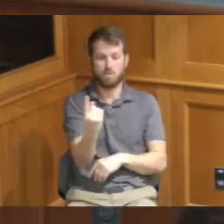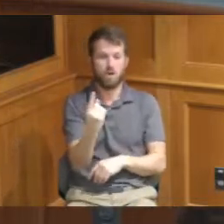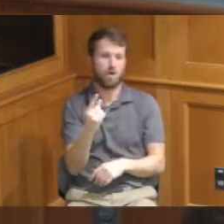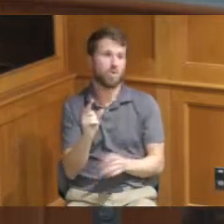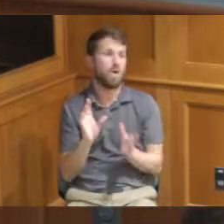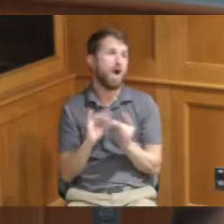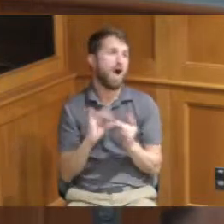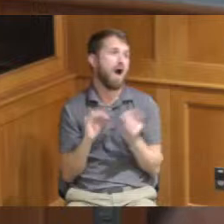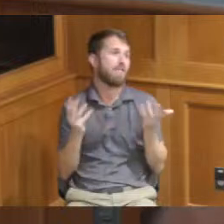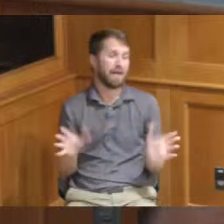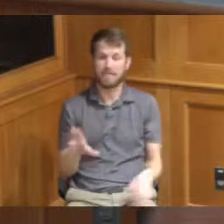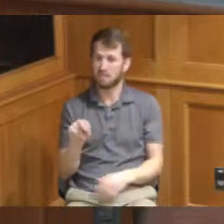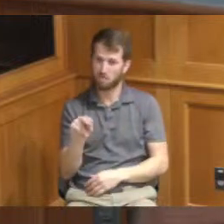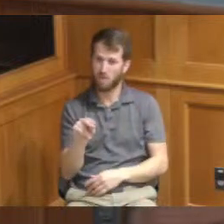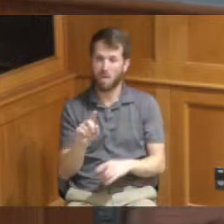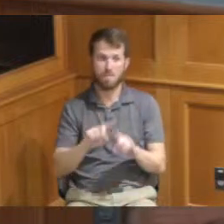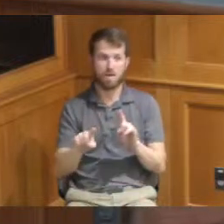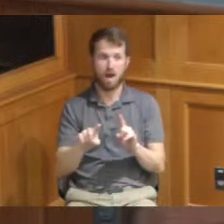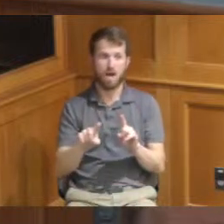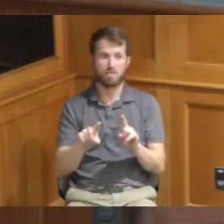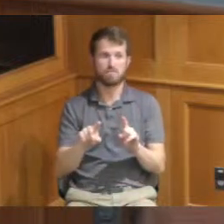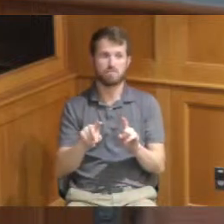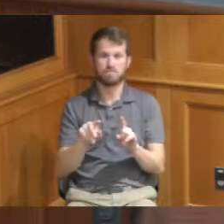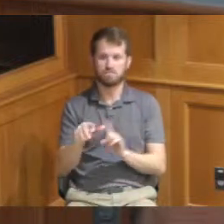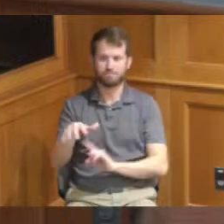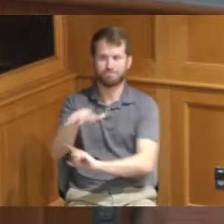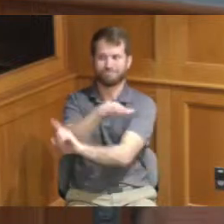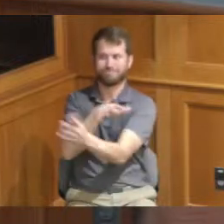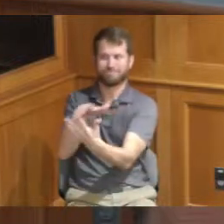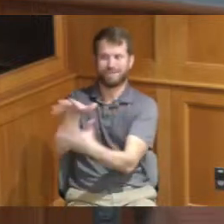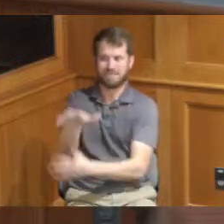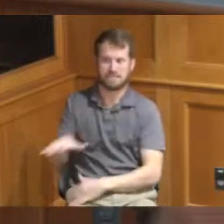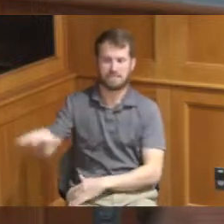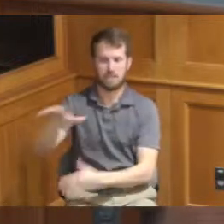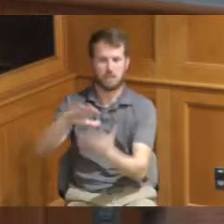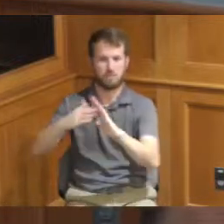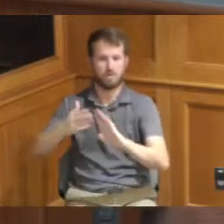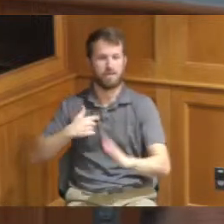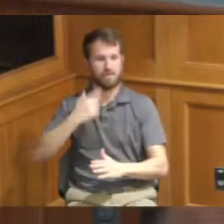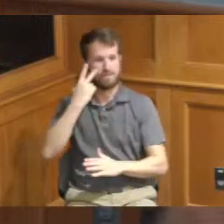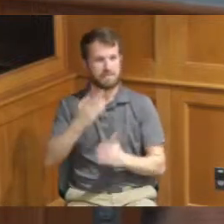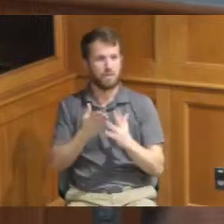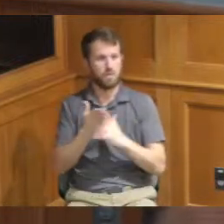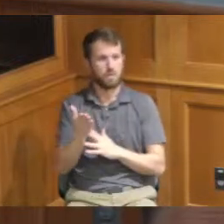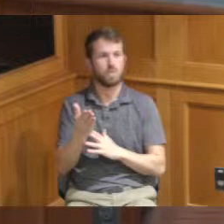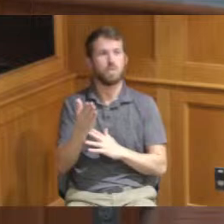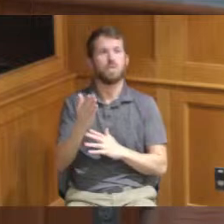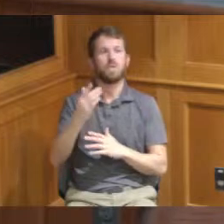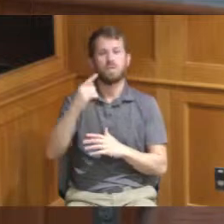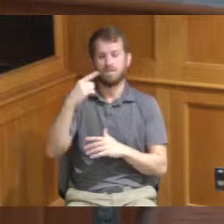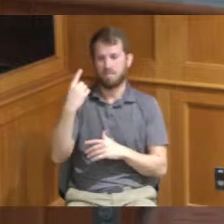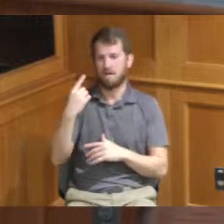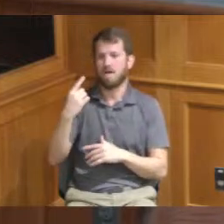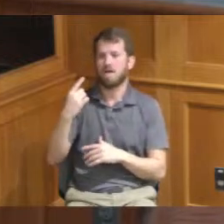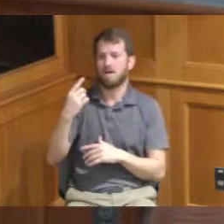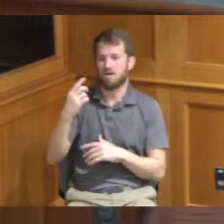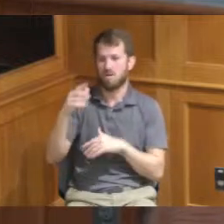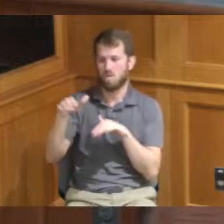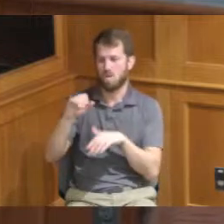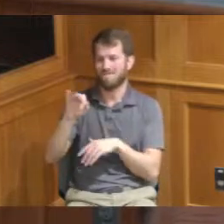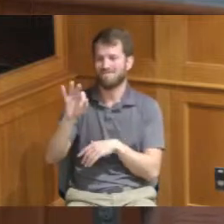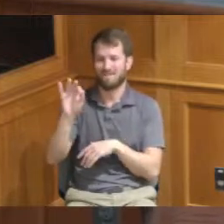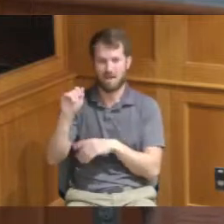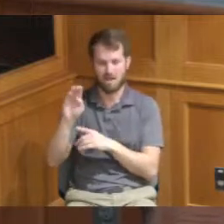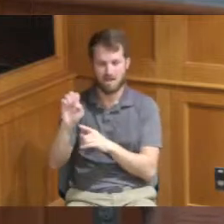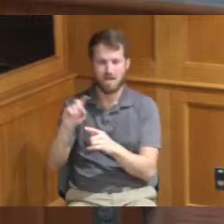but it's present within the community. And I've seen that through the Black Music Walk of Fame and the 513 COVID